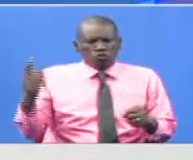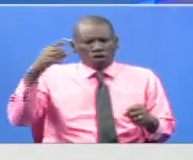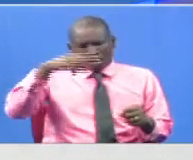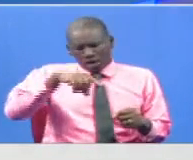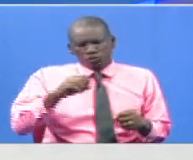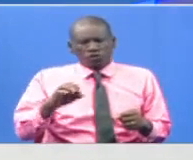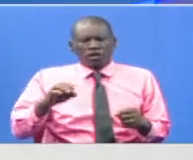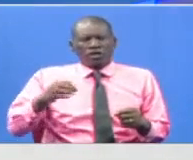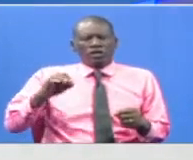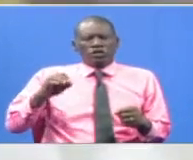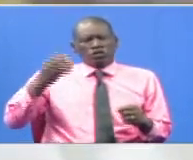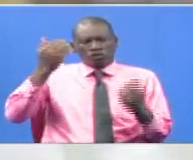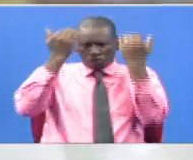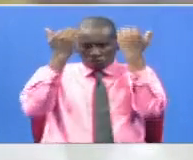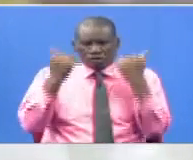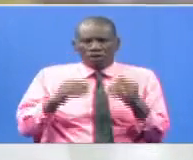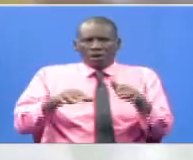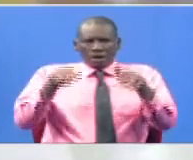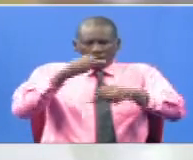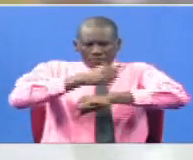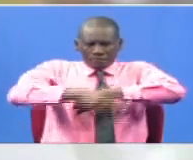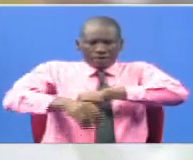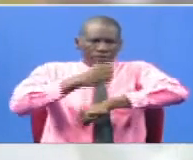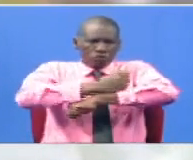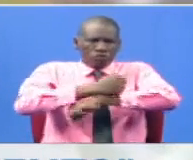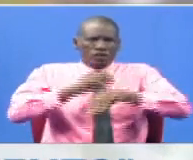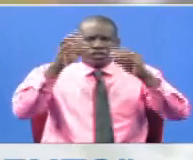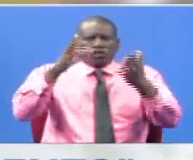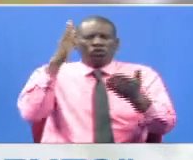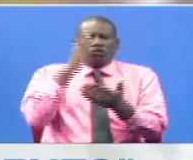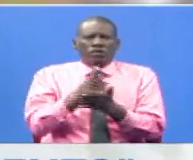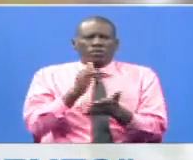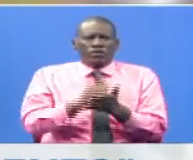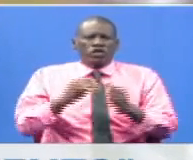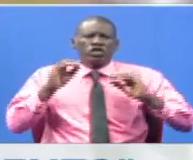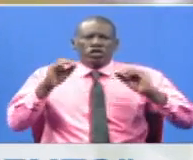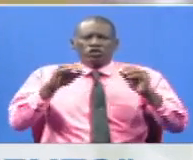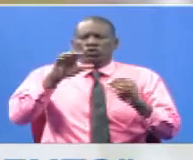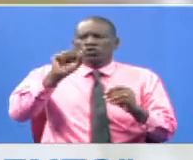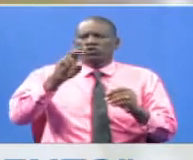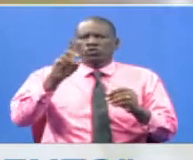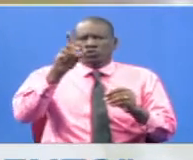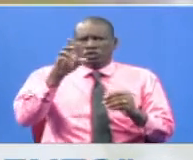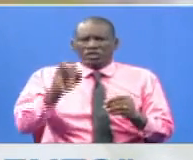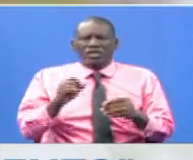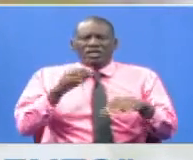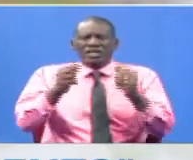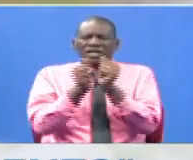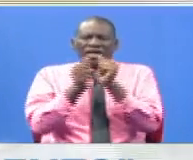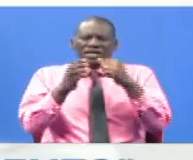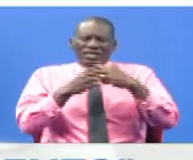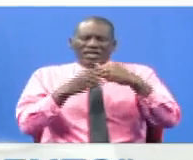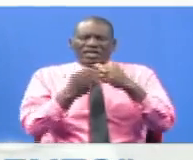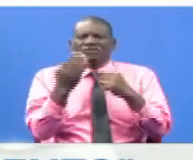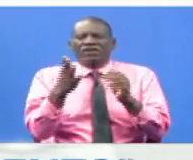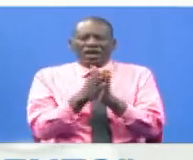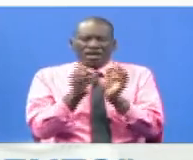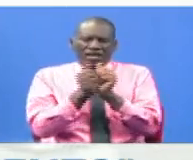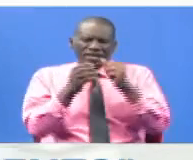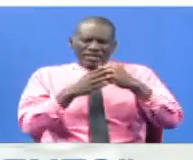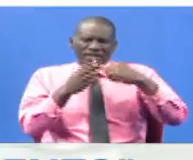2022. A primary school teacher who testified today confirmed that he taught Oscar Sudi in 1995 and 1996